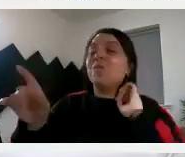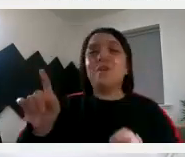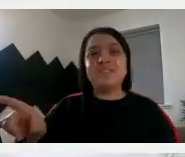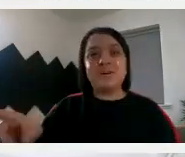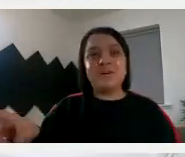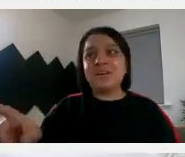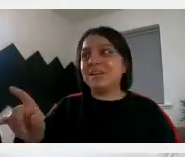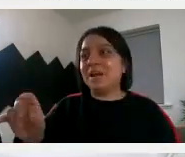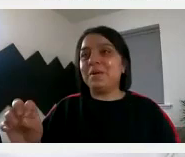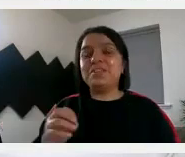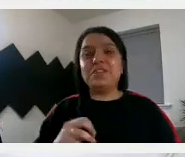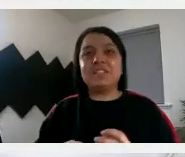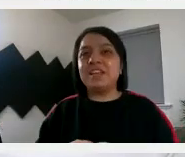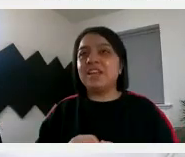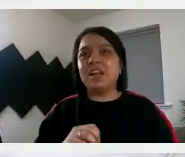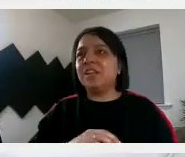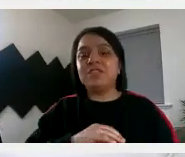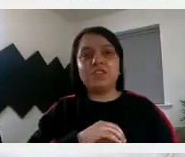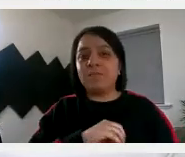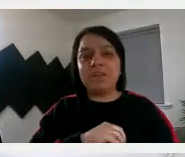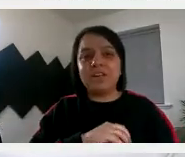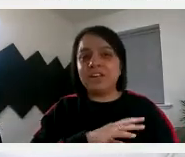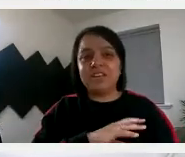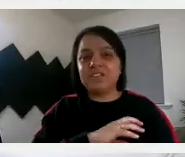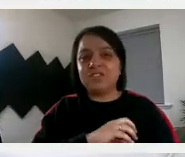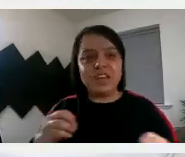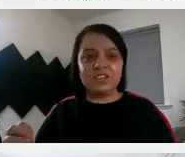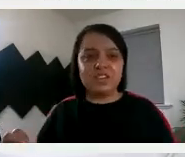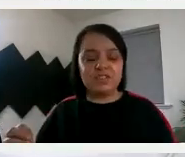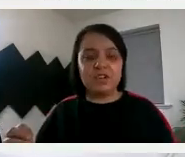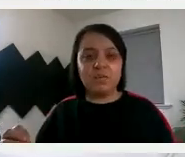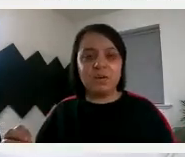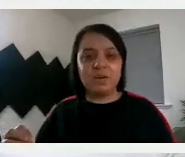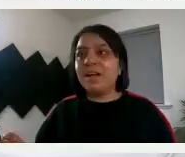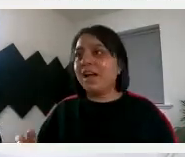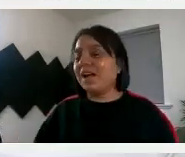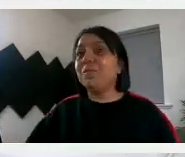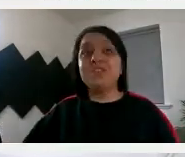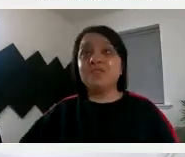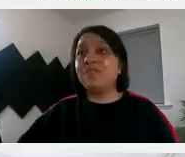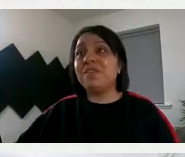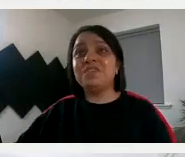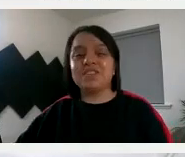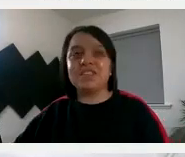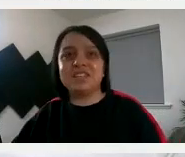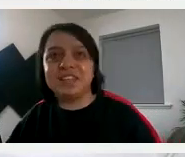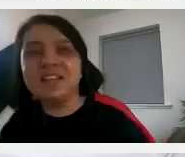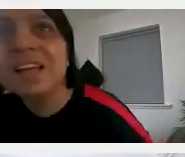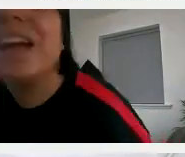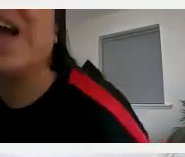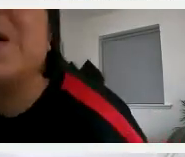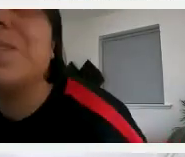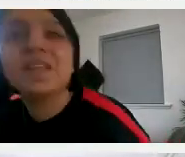will cover that one a bit so you can see, and they've just completely changed everything up, which is very interesting to